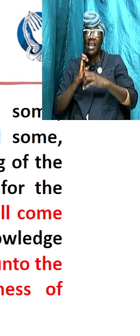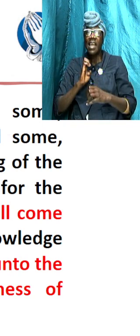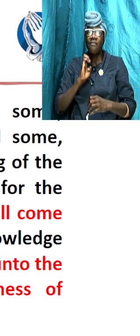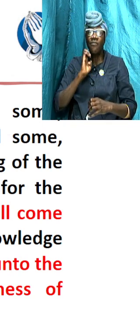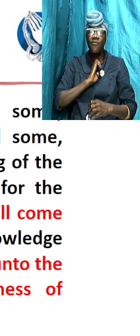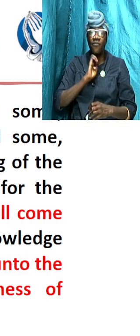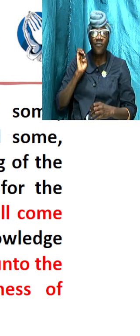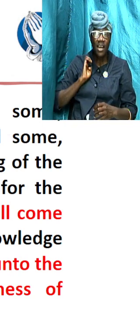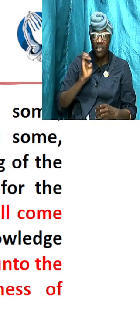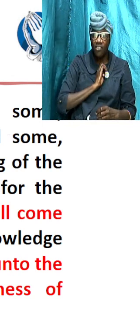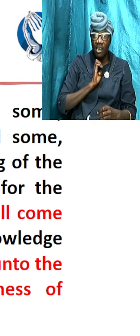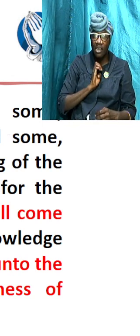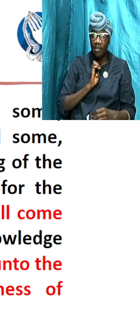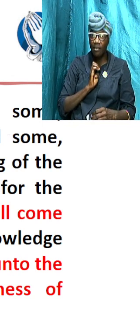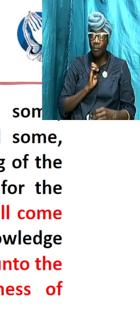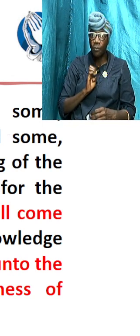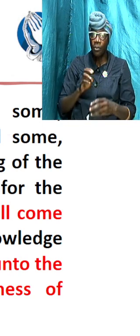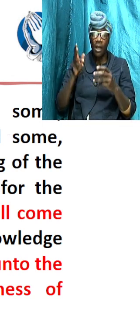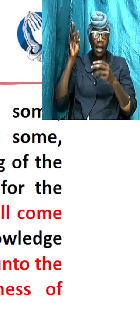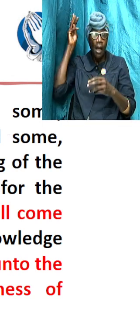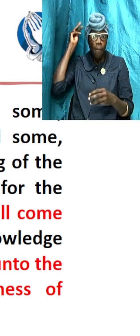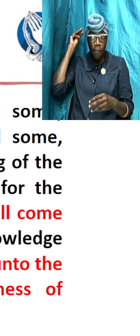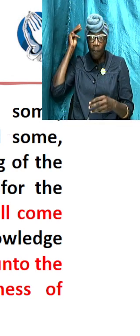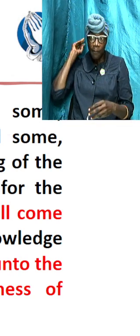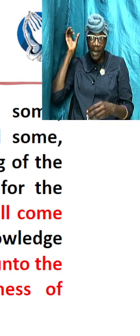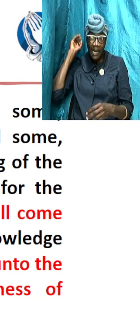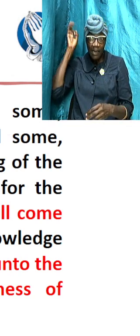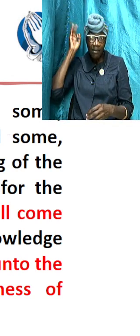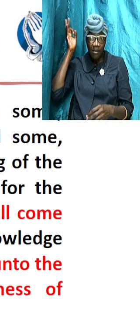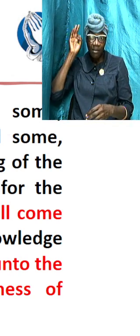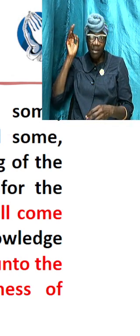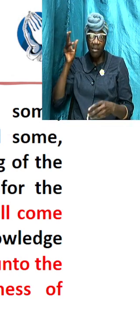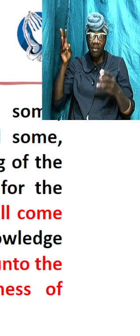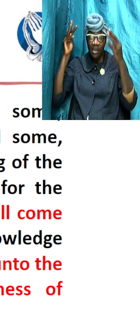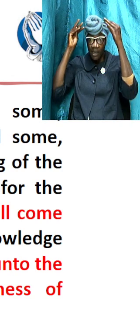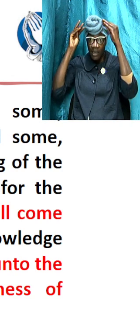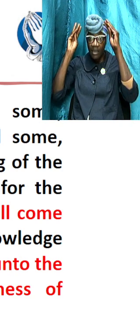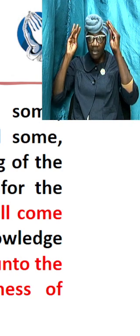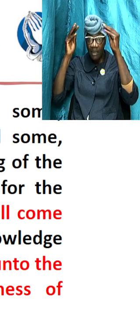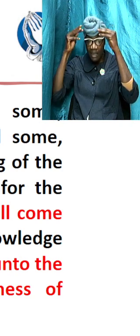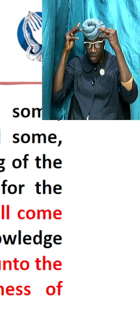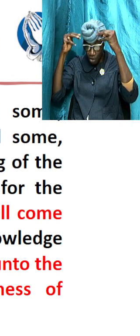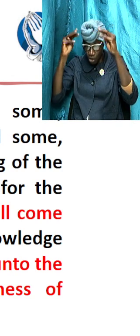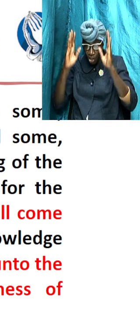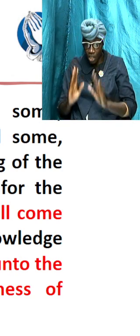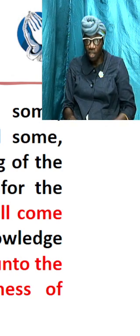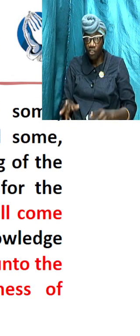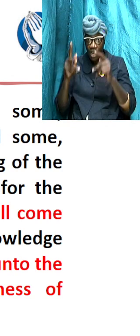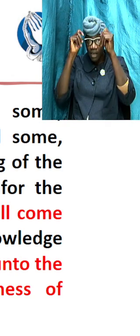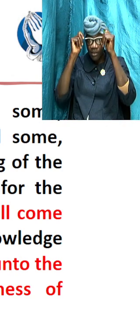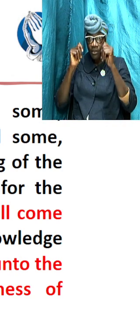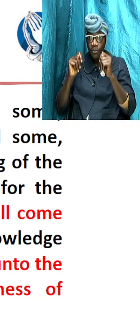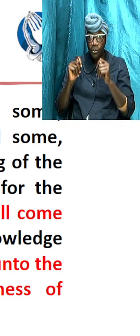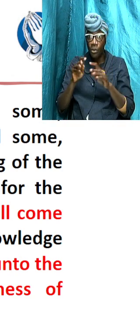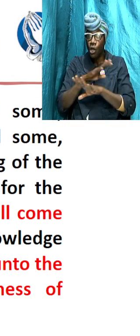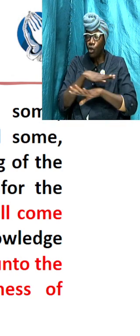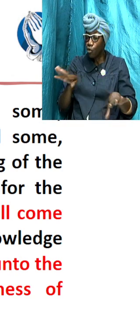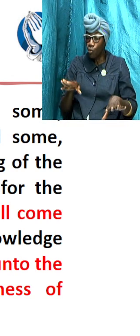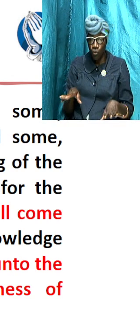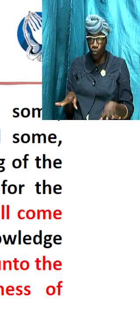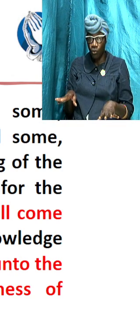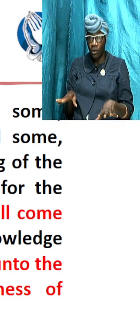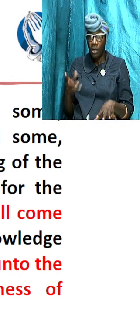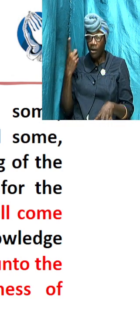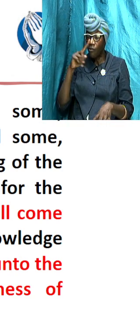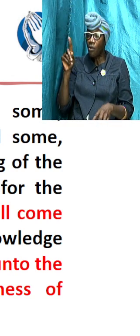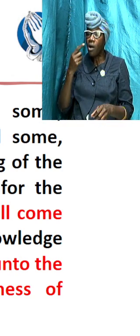them the purpose. That is why we should not try to hit against the prick. God put them for a purpose. God put the ministers and the men of God in place for a